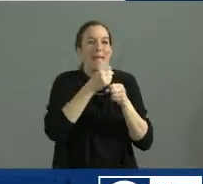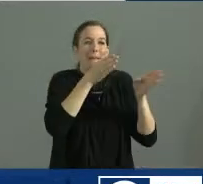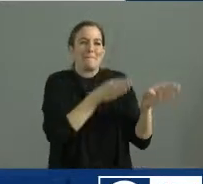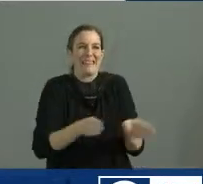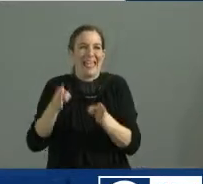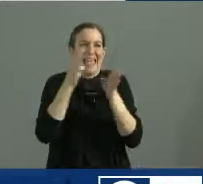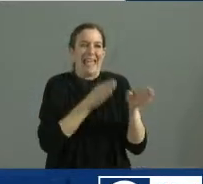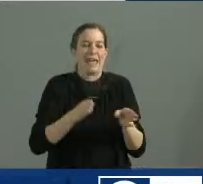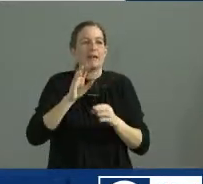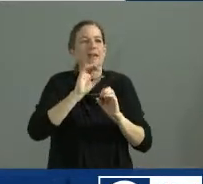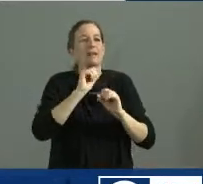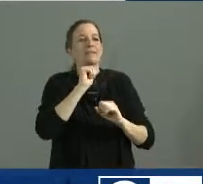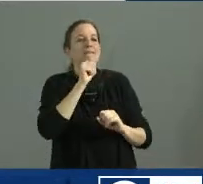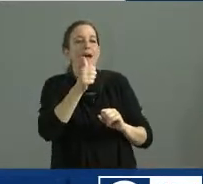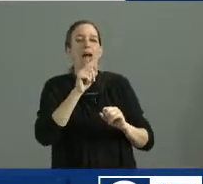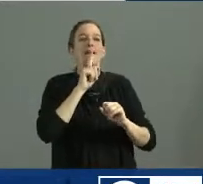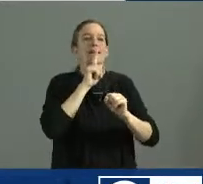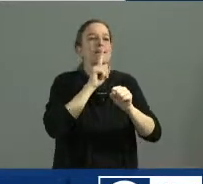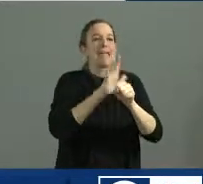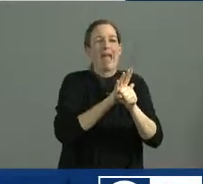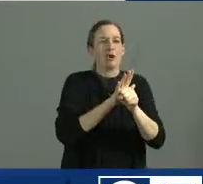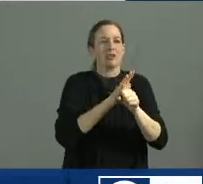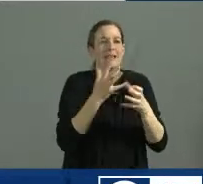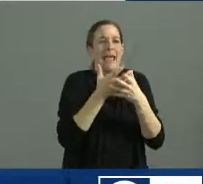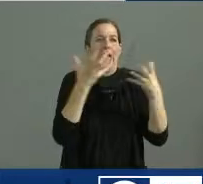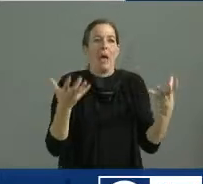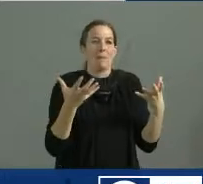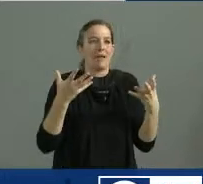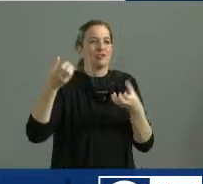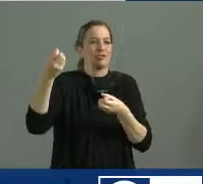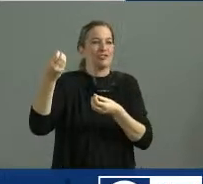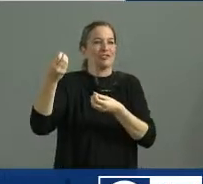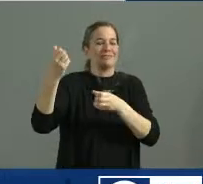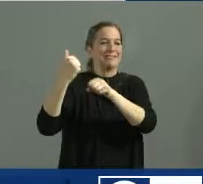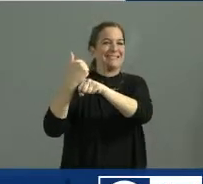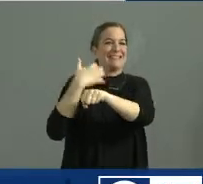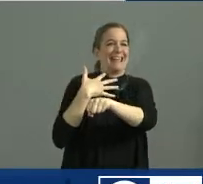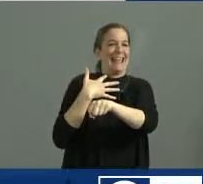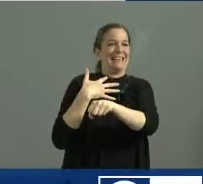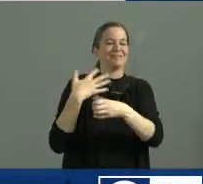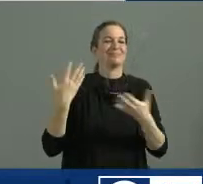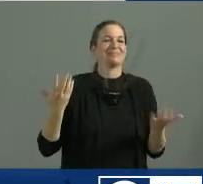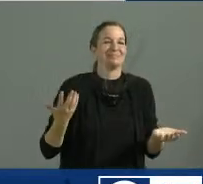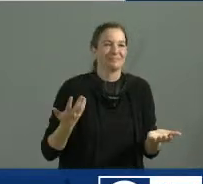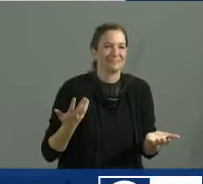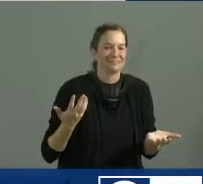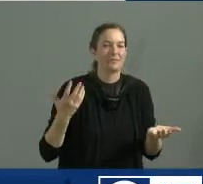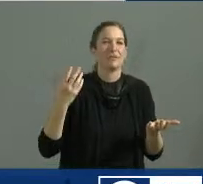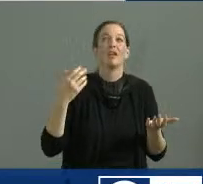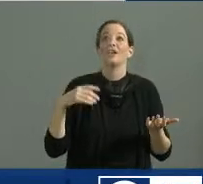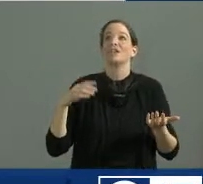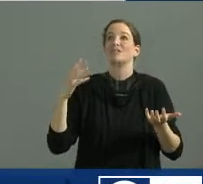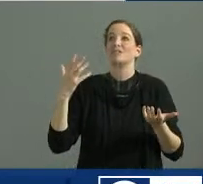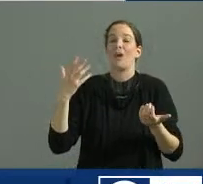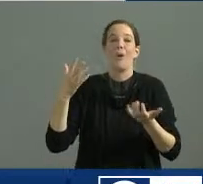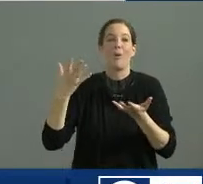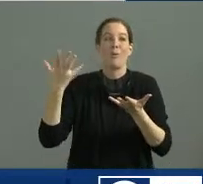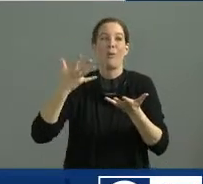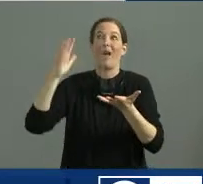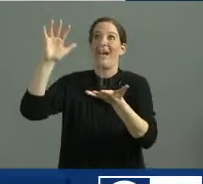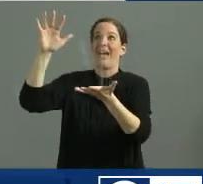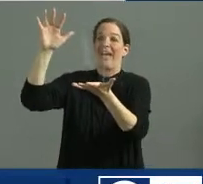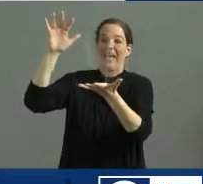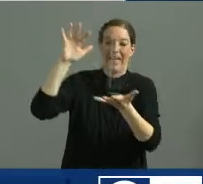when they went back and looked at what finally was coming off of the manufacturing belt, that was what we ended up